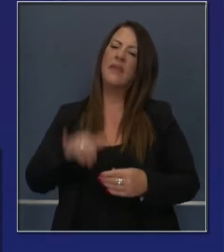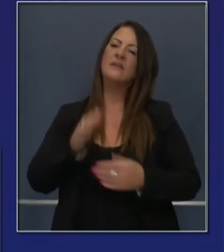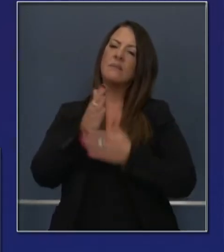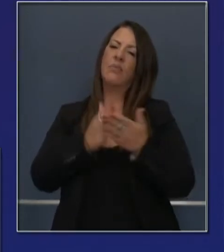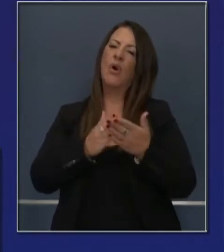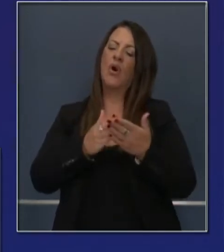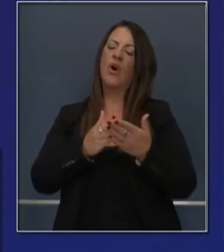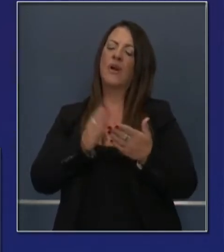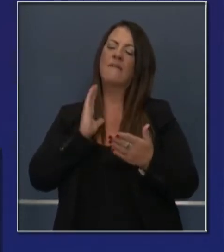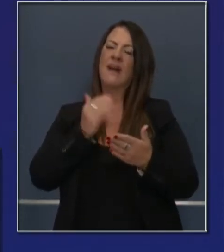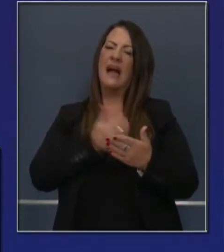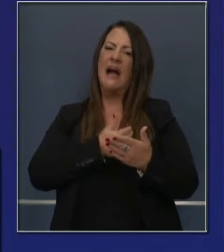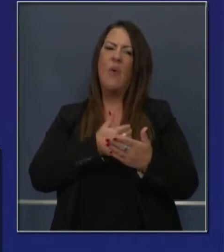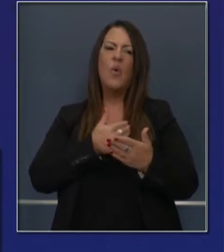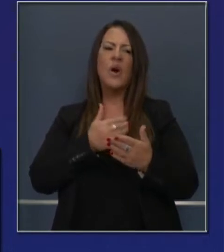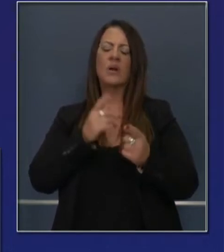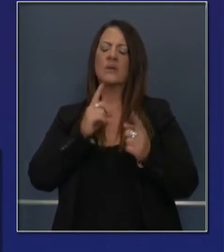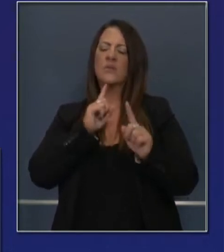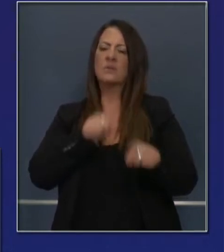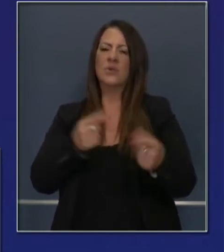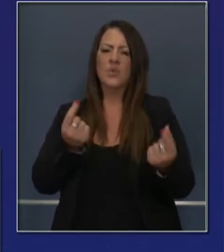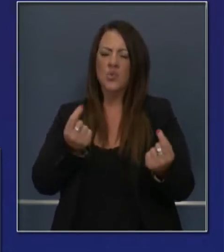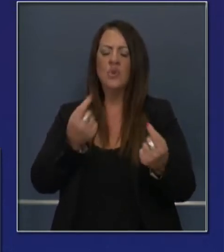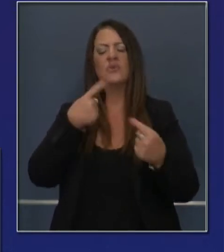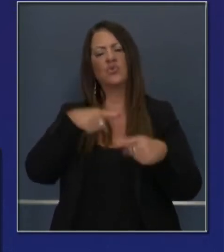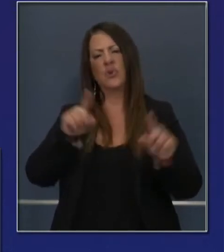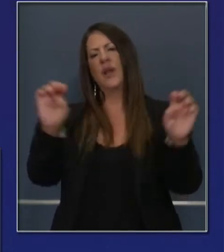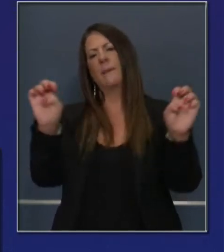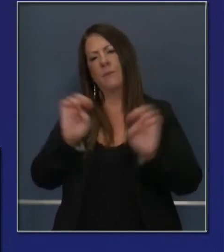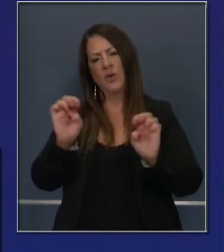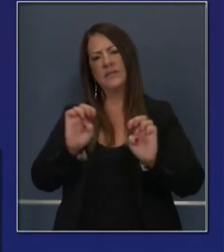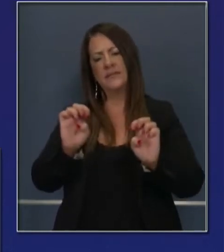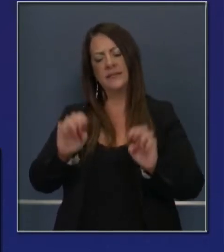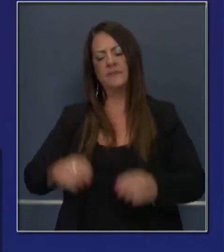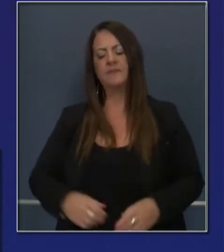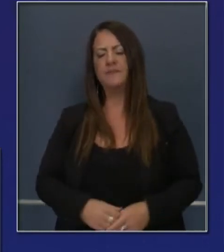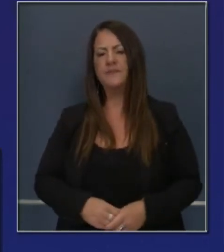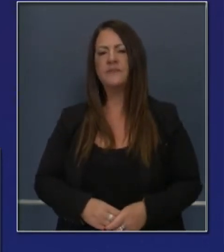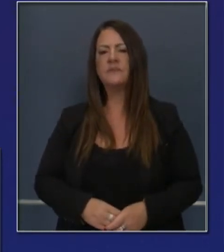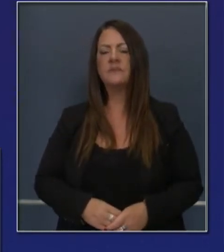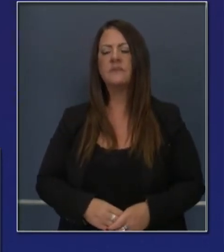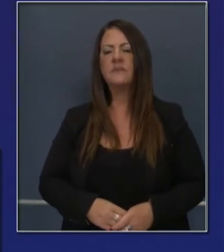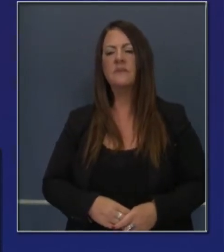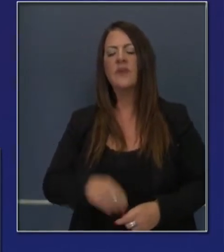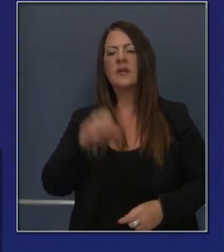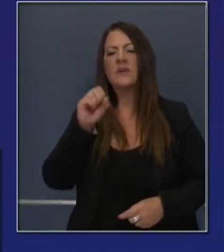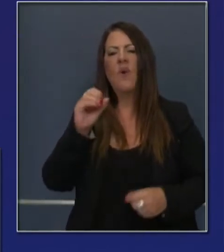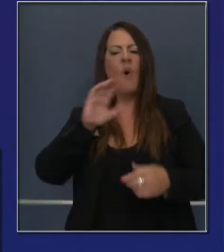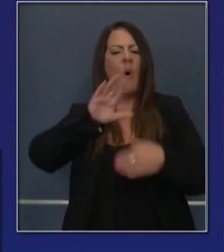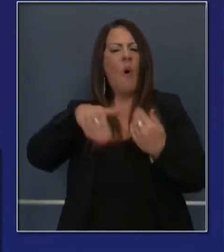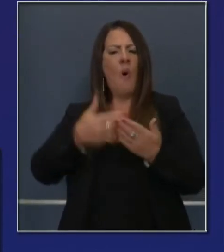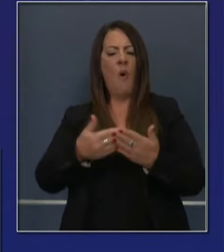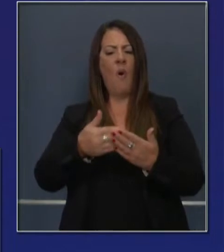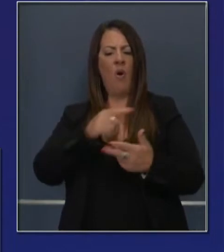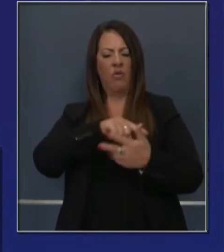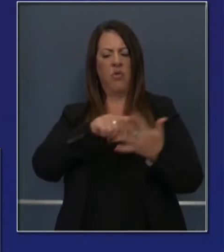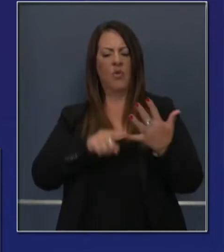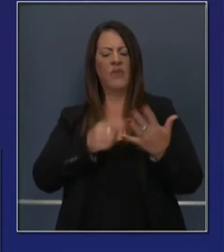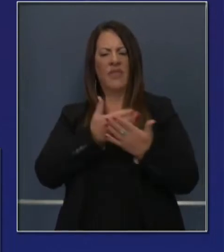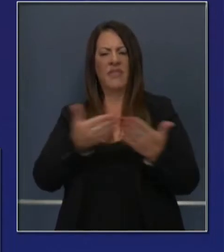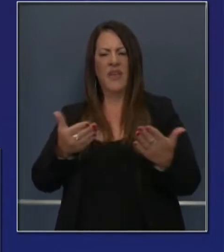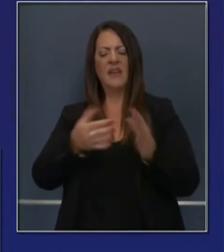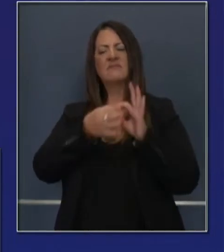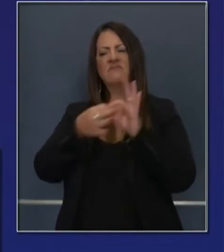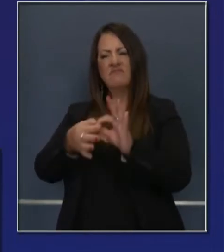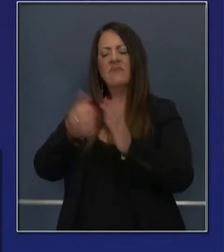and parcel of our emergency response to deal with this crisis, all part, again, of the Project Room Key effort. But as I